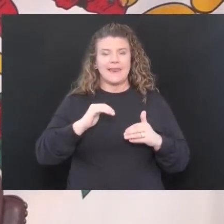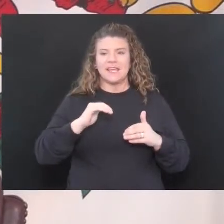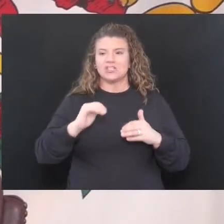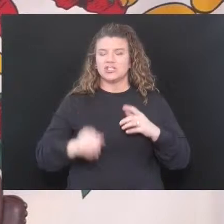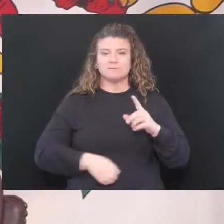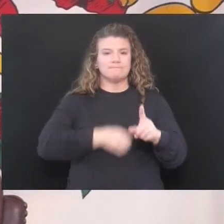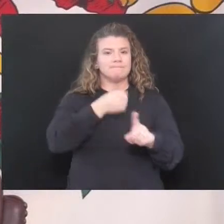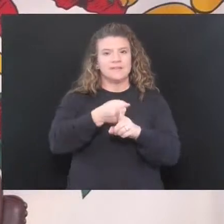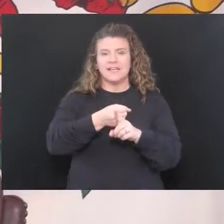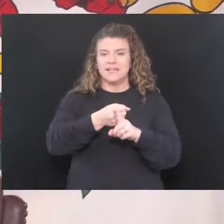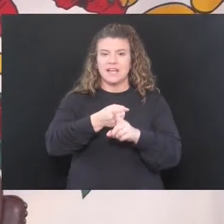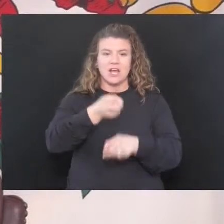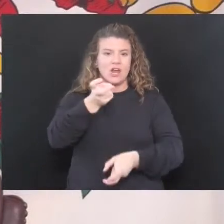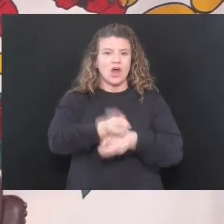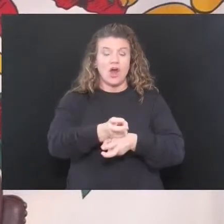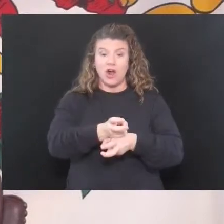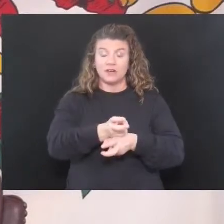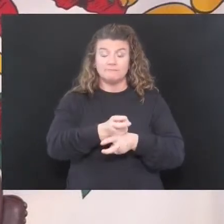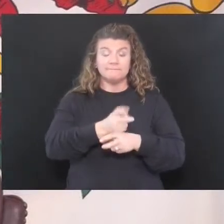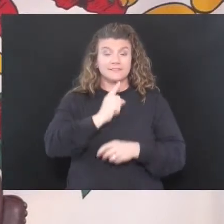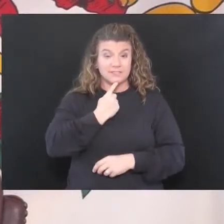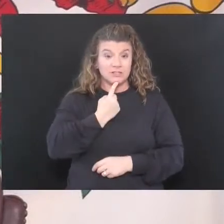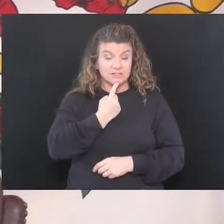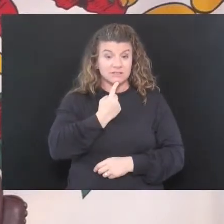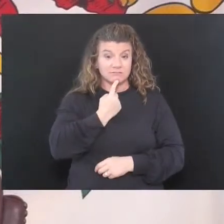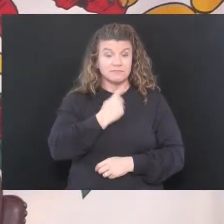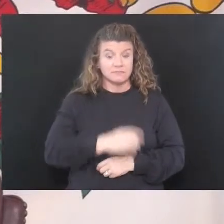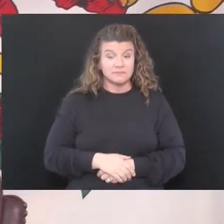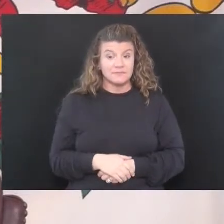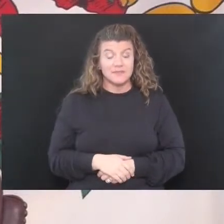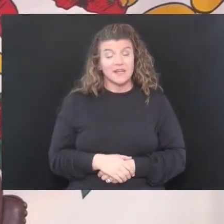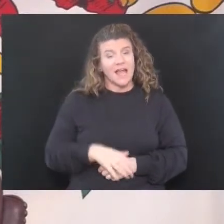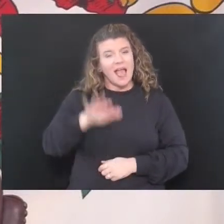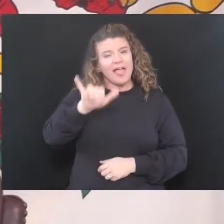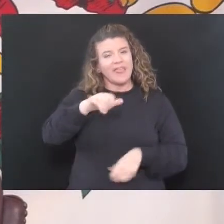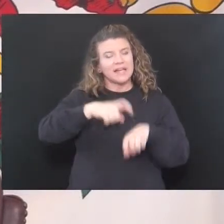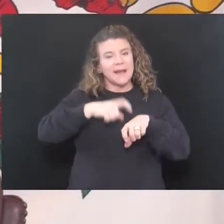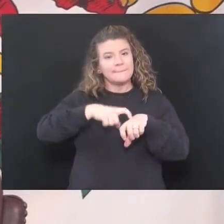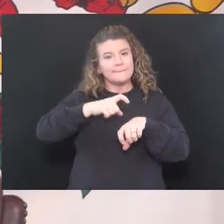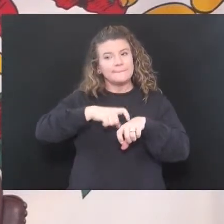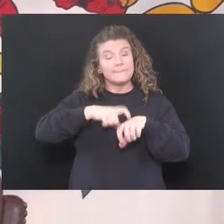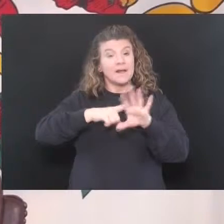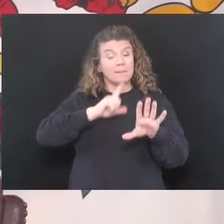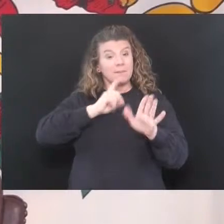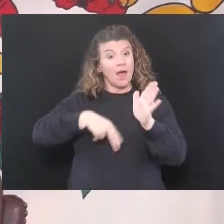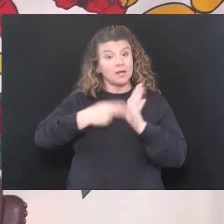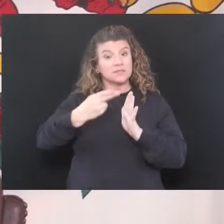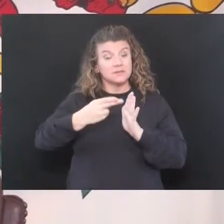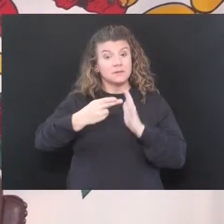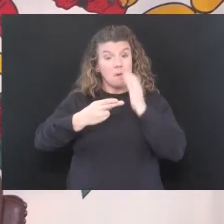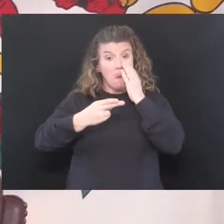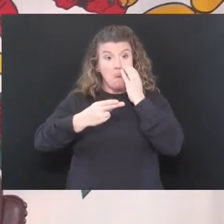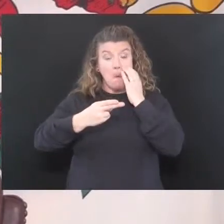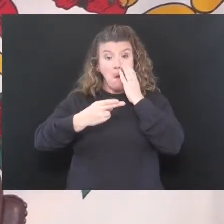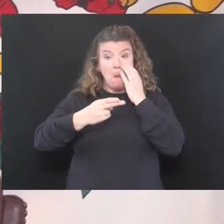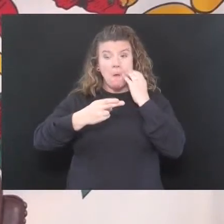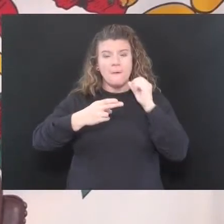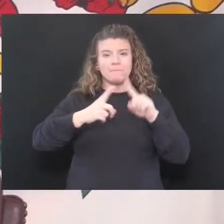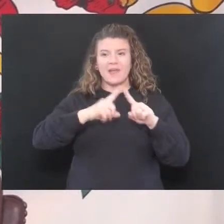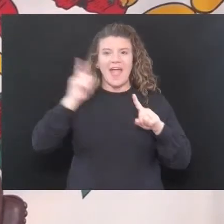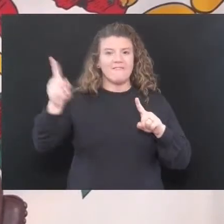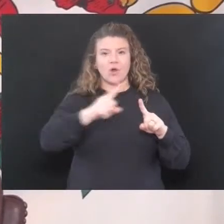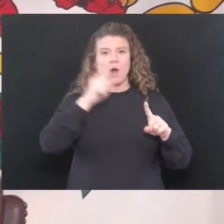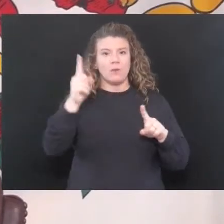on us pretty seriously. At that point in time, just to tell it like it is, everybody